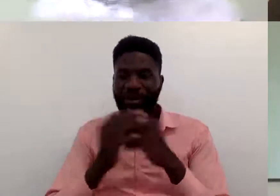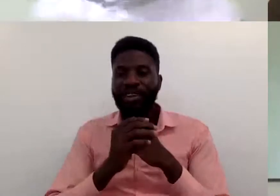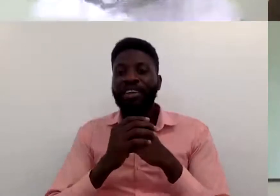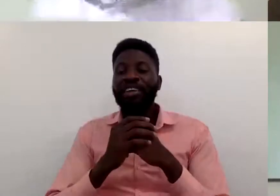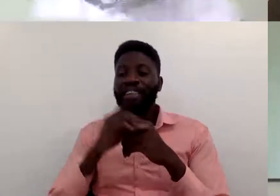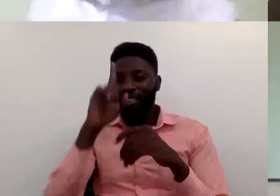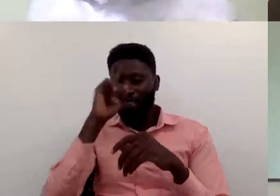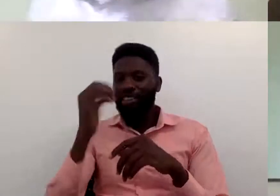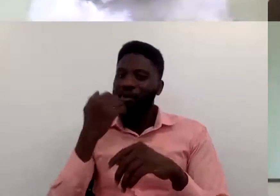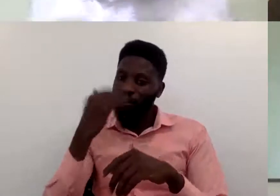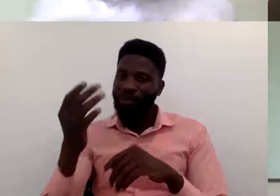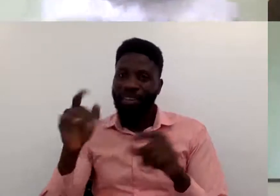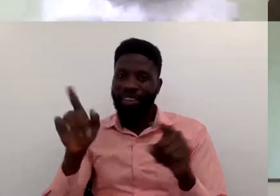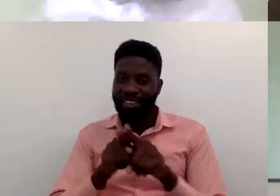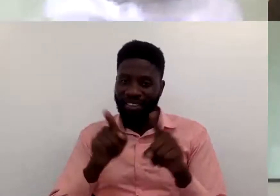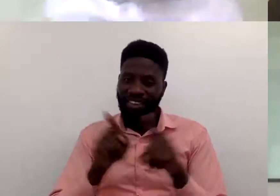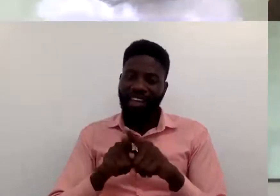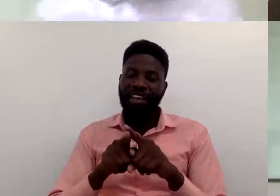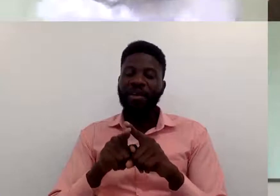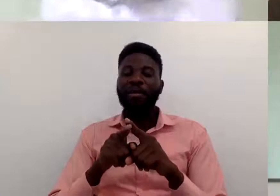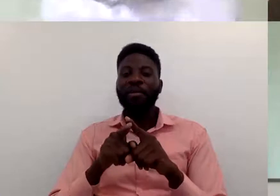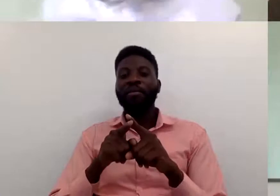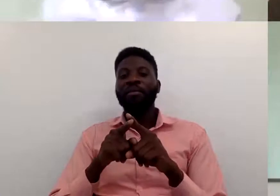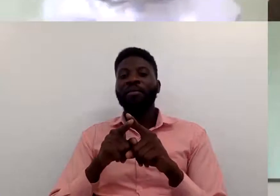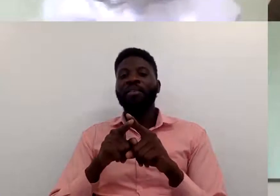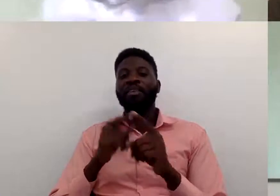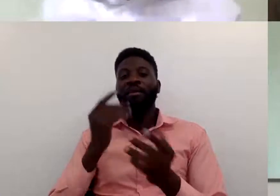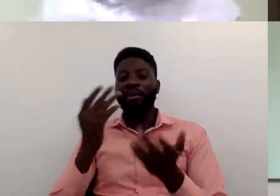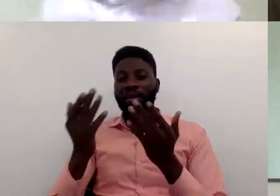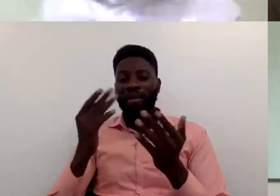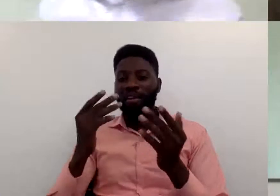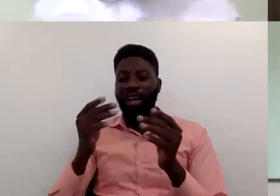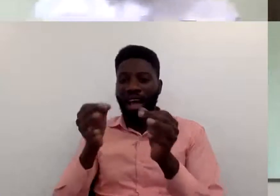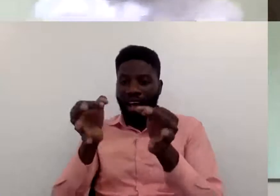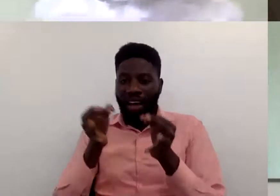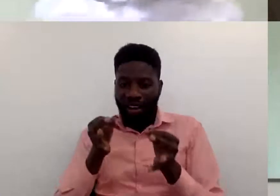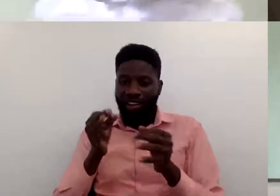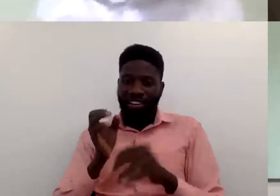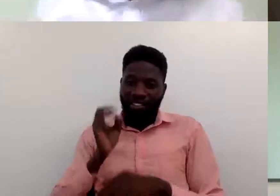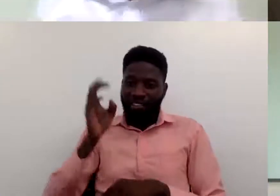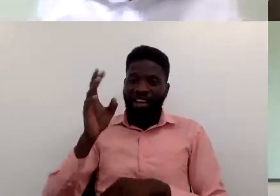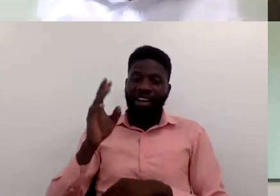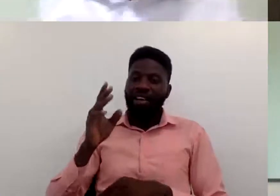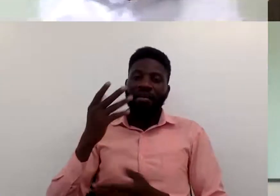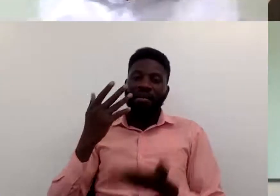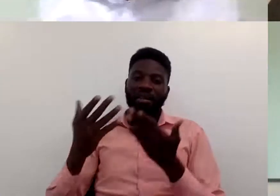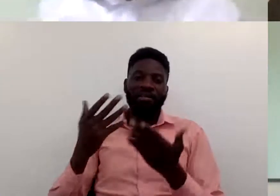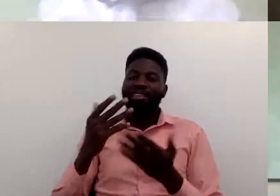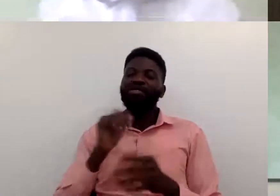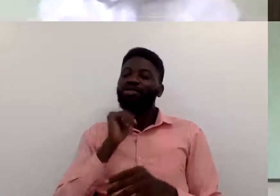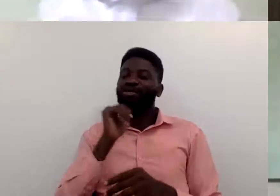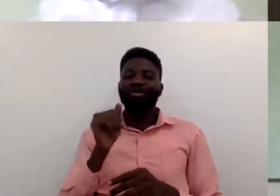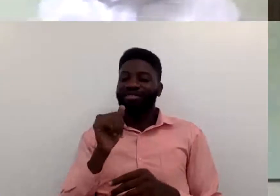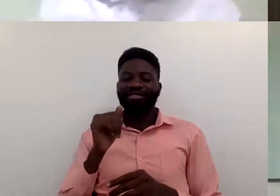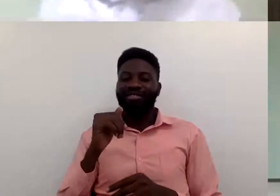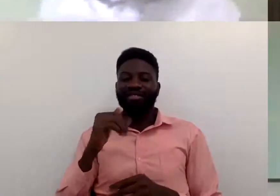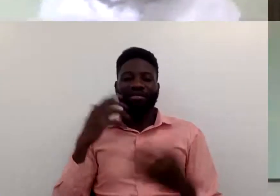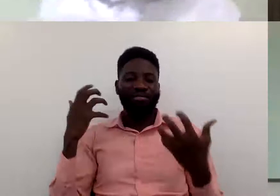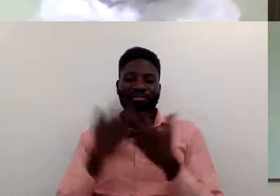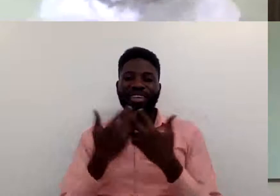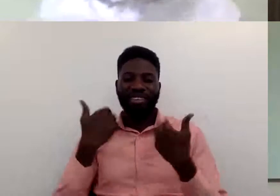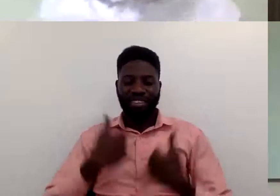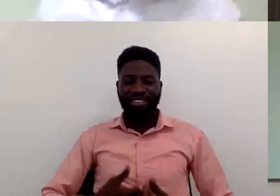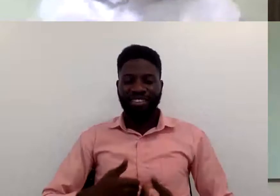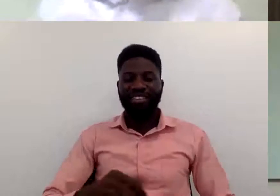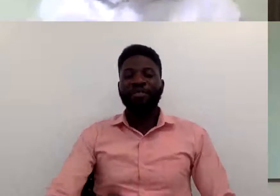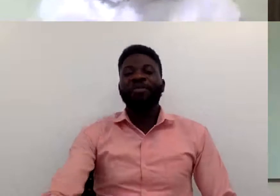And I highly suspect that at some point accounting would not have been the thing for me. That, as